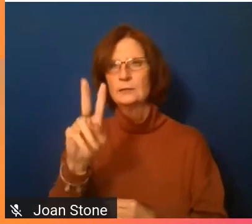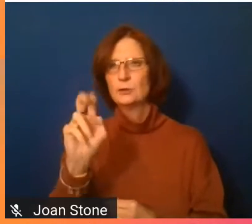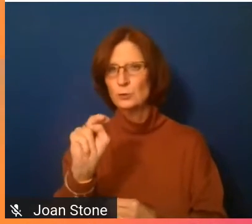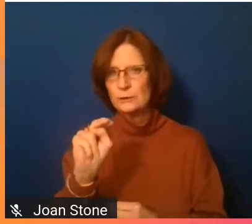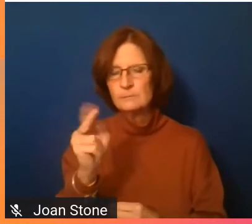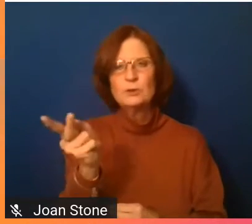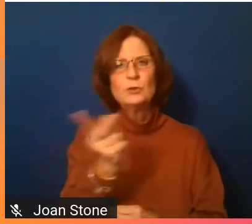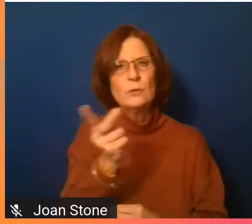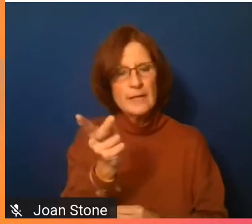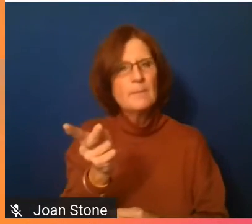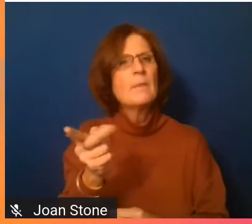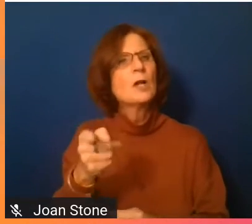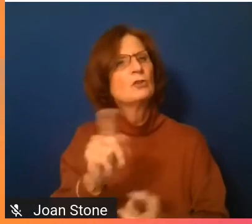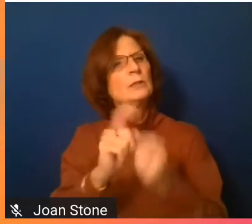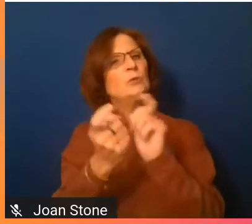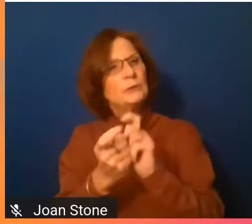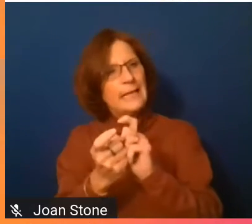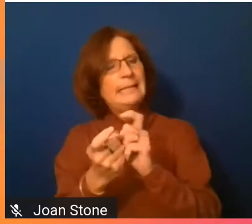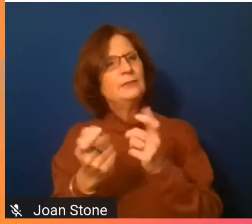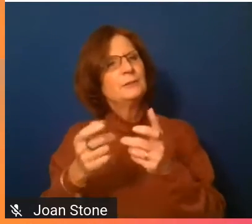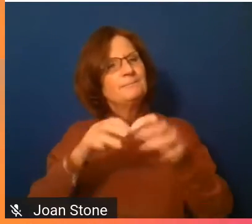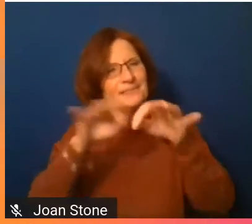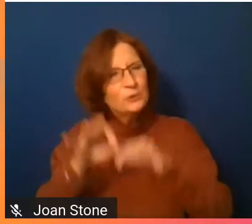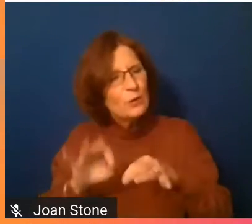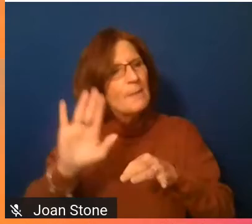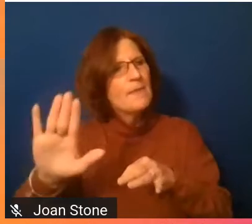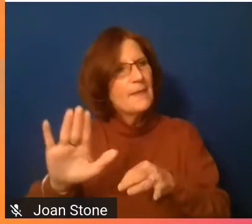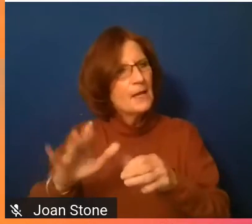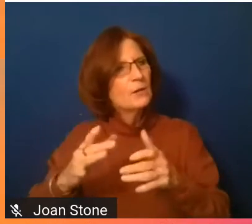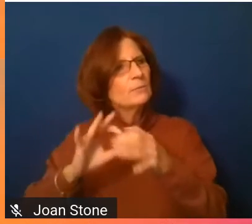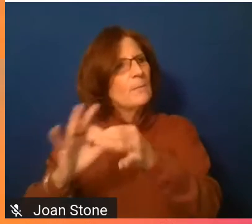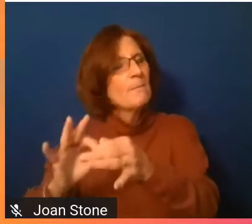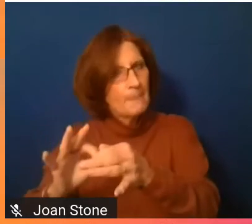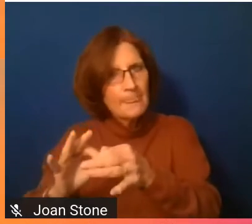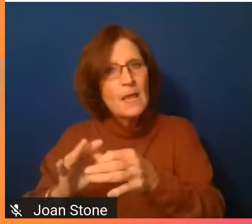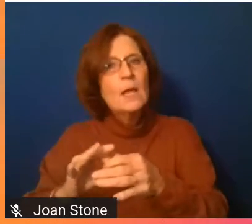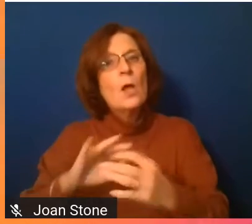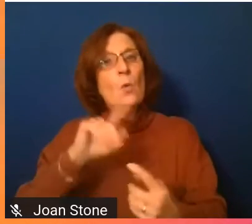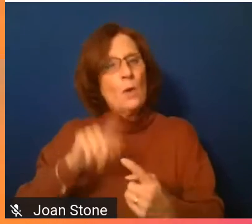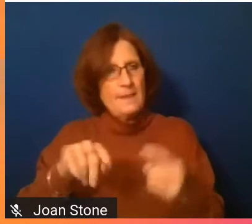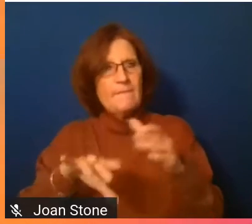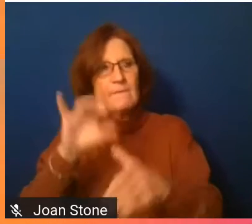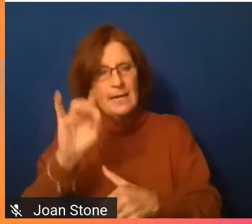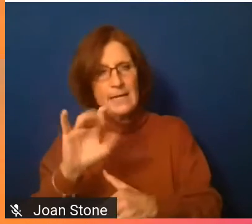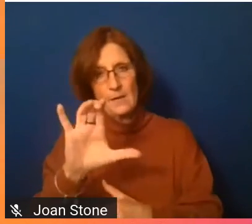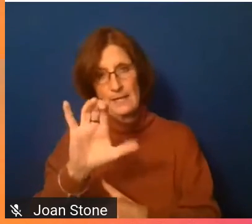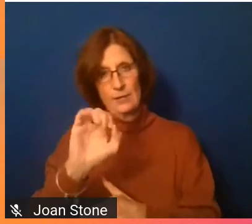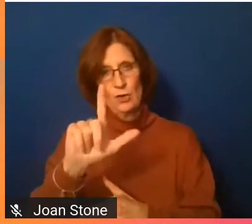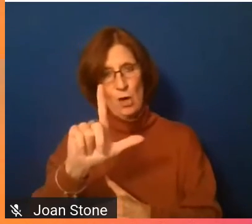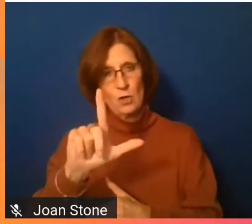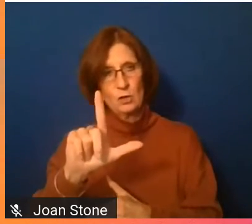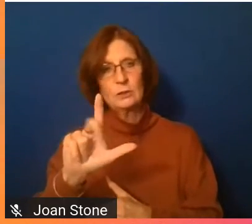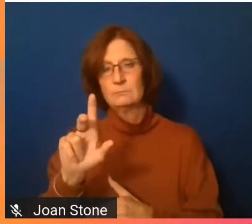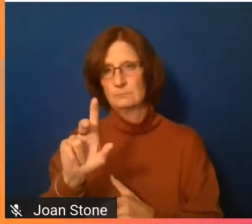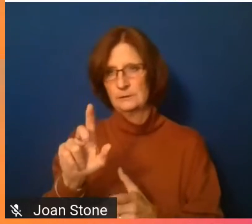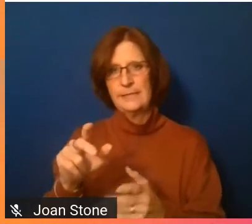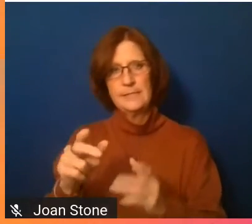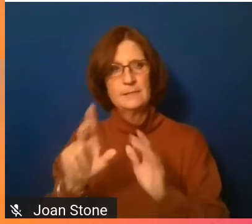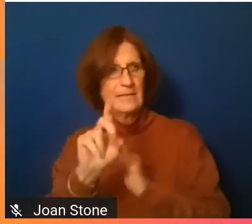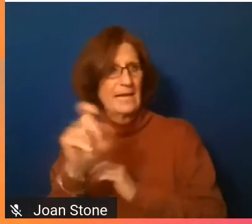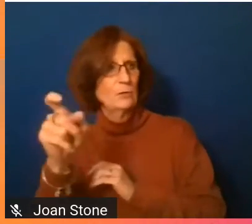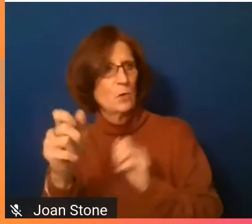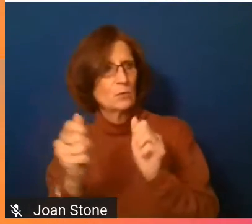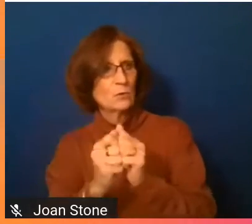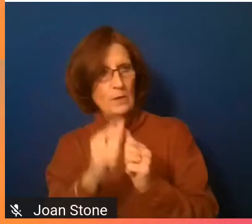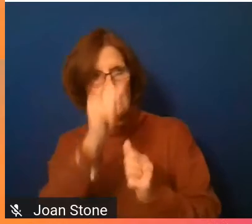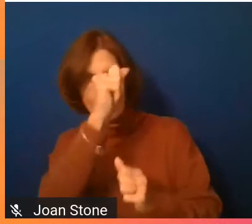to redefine their relationship amidst Carl's Alzheimer's diagnosis. So Mike, let's